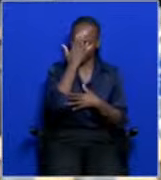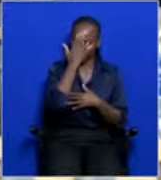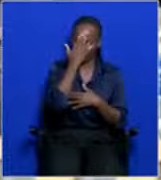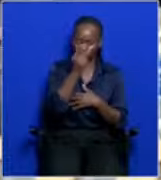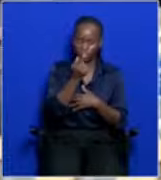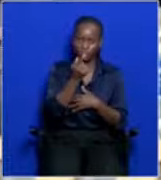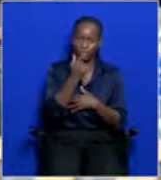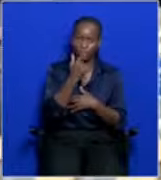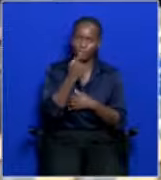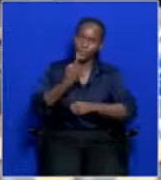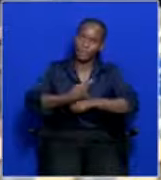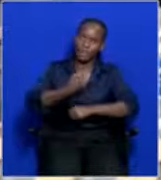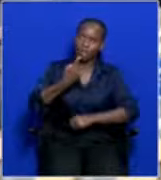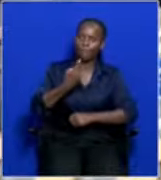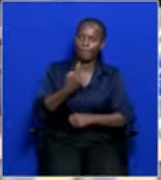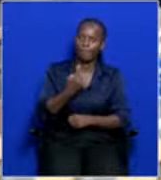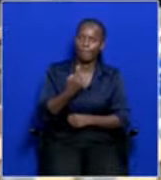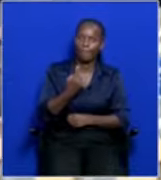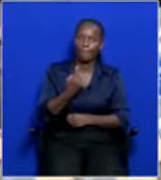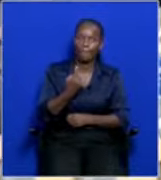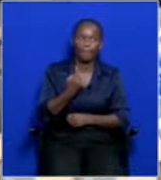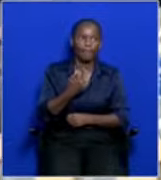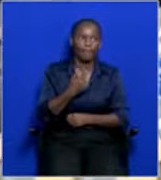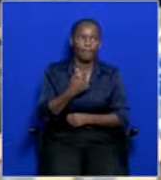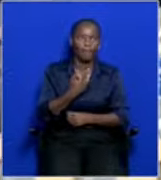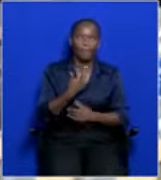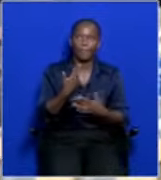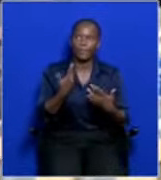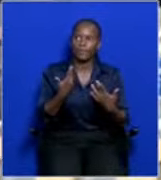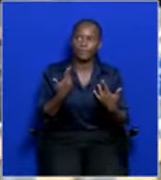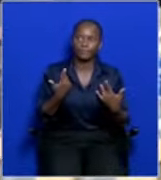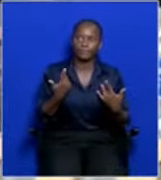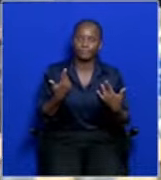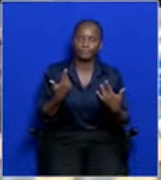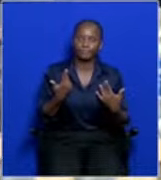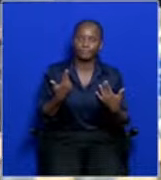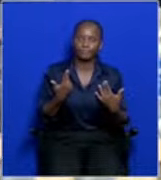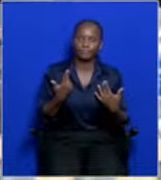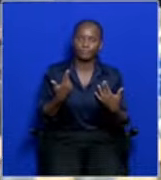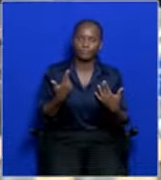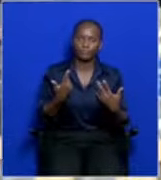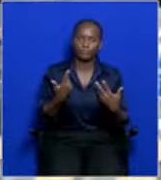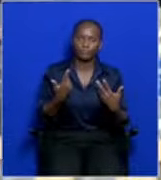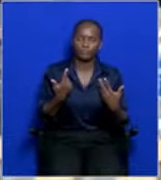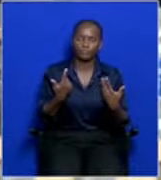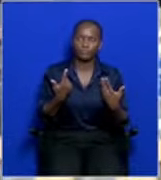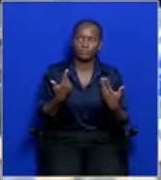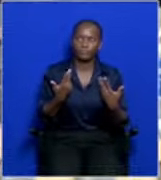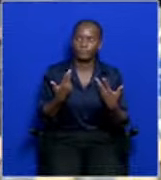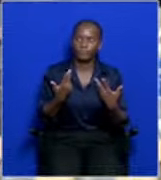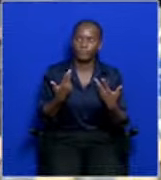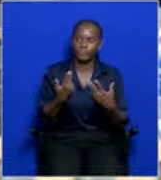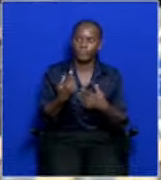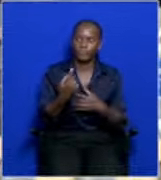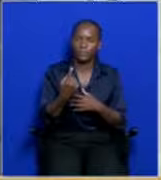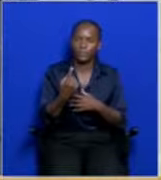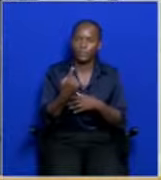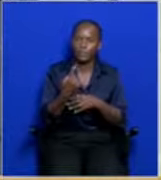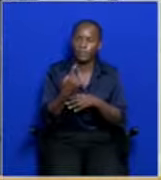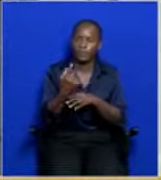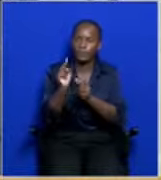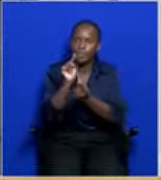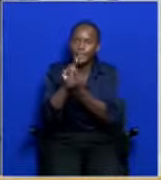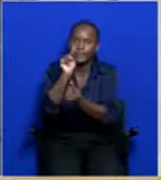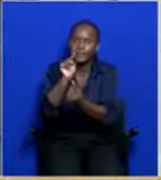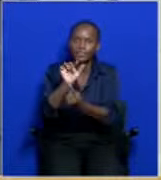and I have a bad experience with them with serious consequences, and there's no record. There